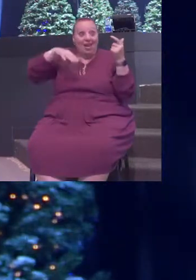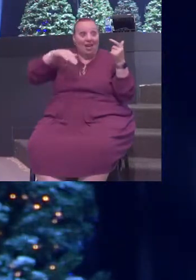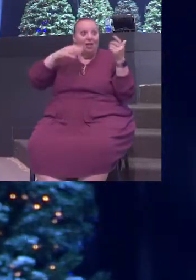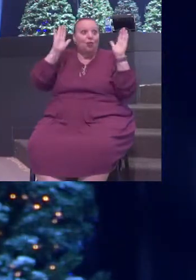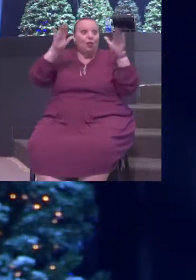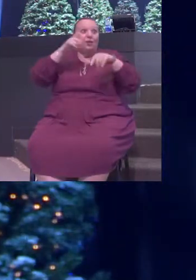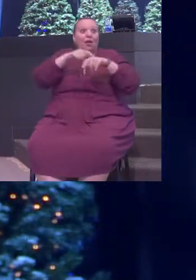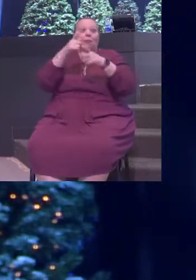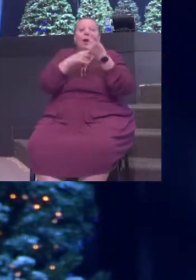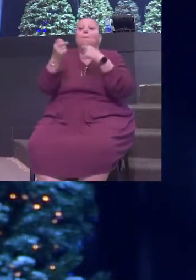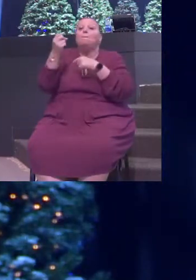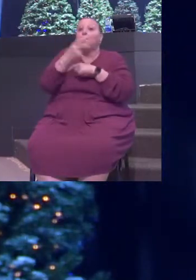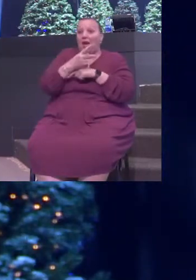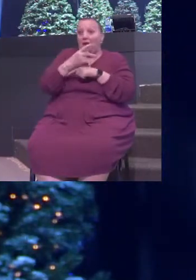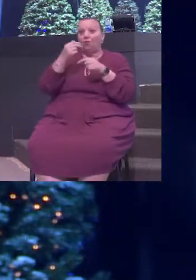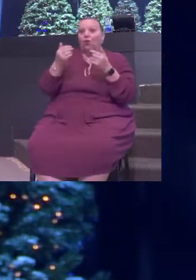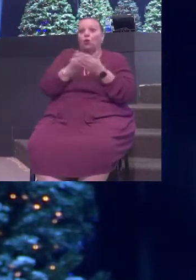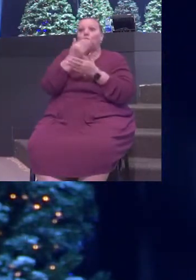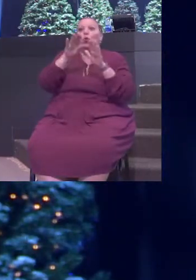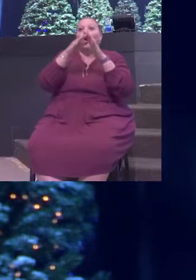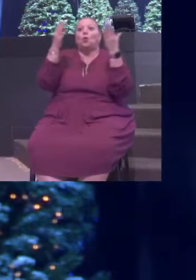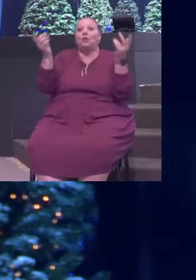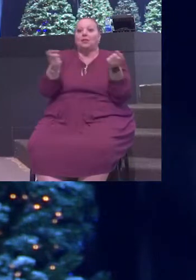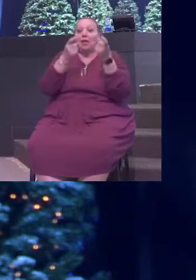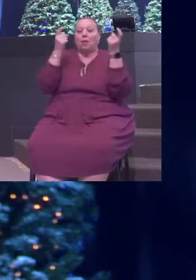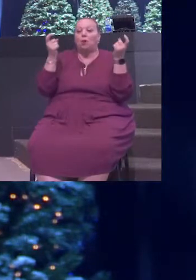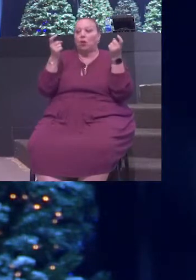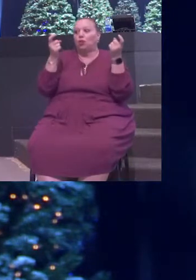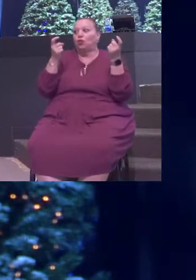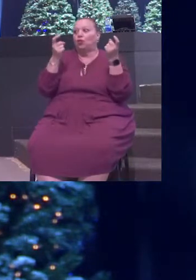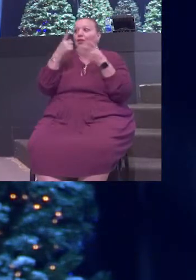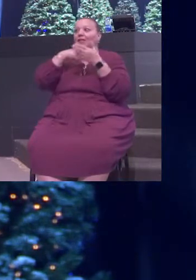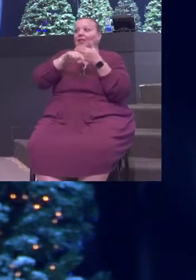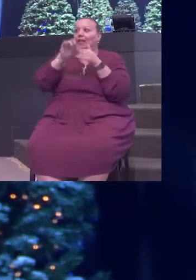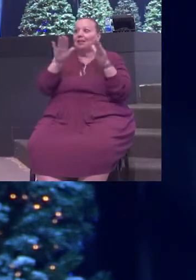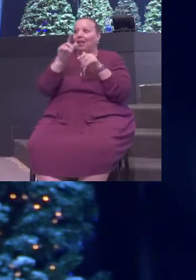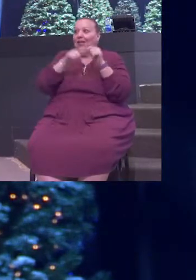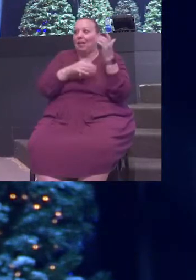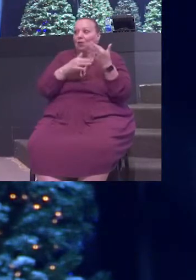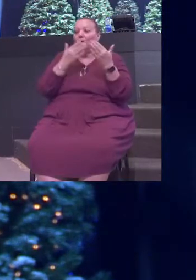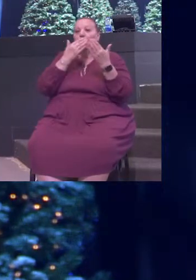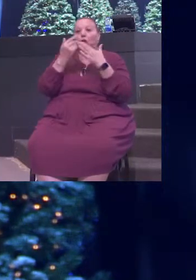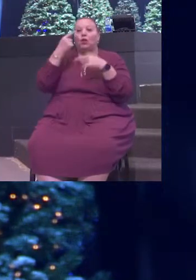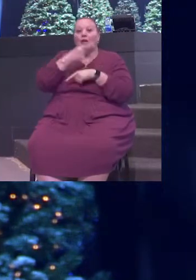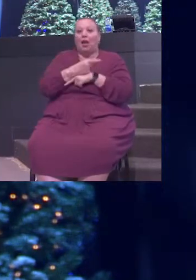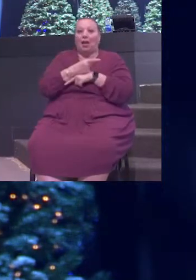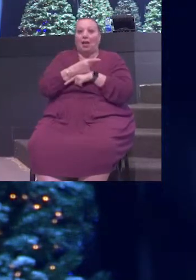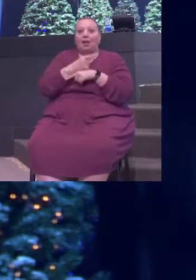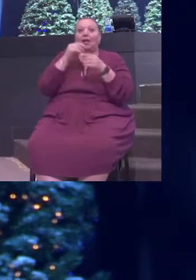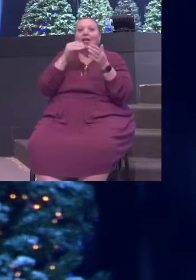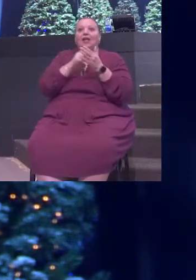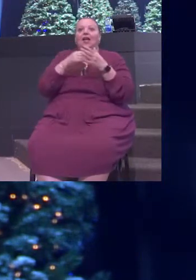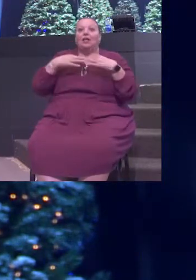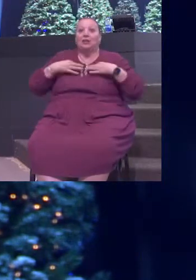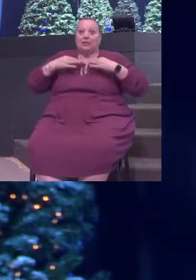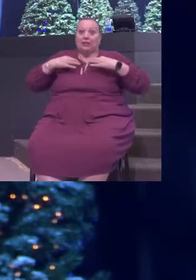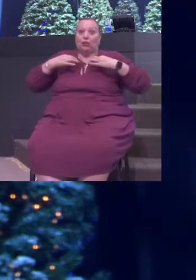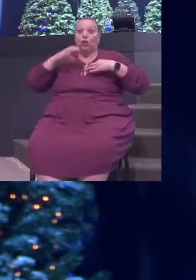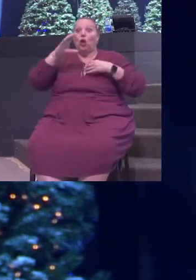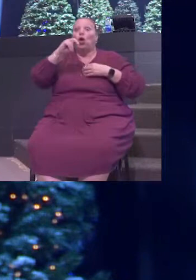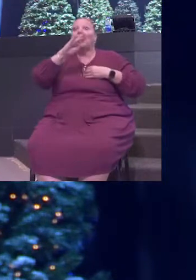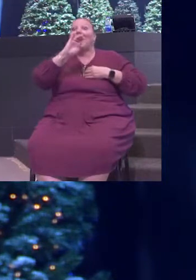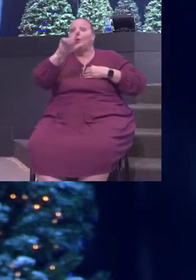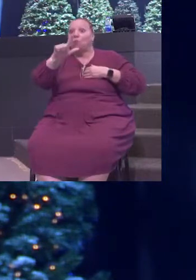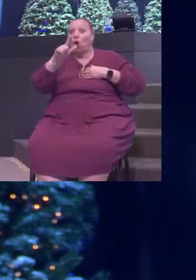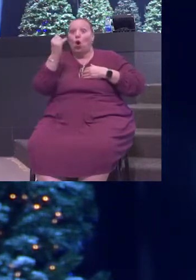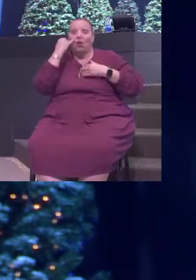time for you to come back for our grand opening celebration next Sunday. I can't wait. It's going to be a good day. And again, wear your t-shirt for your Cannonball t-shirt if you